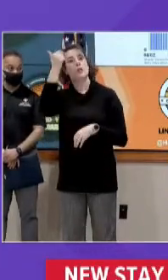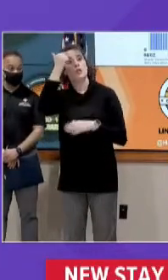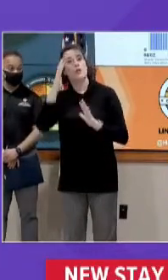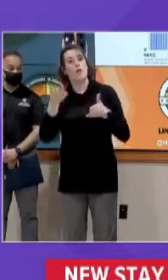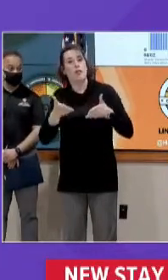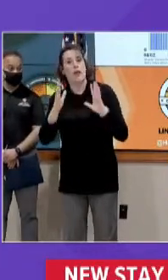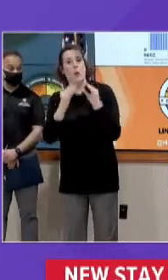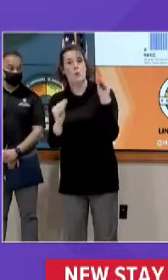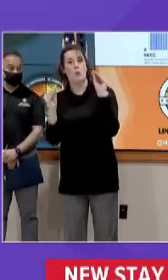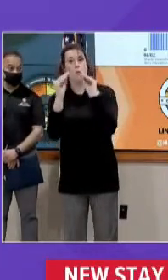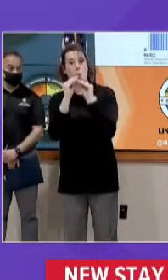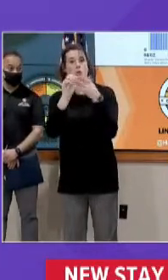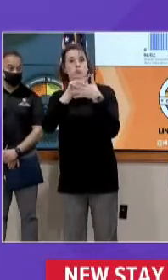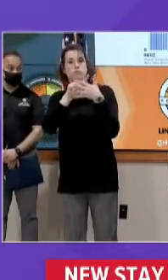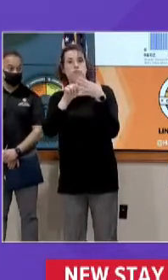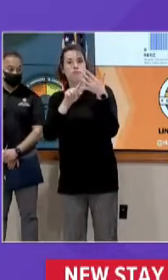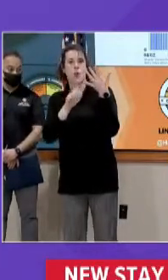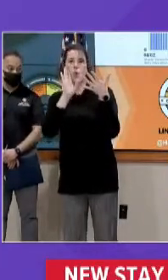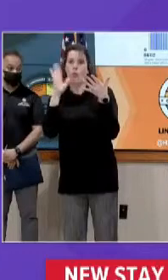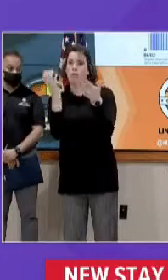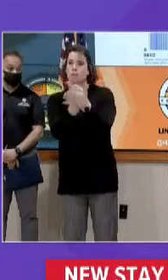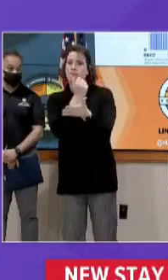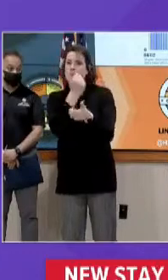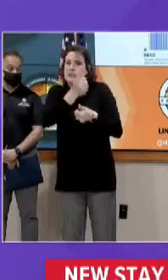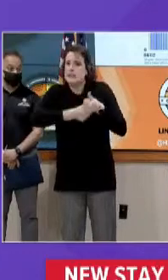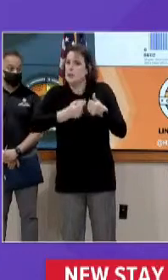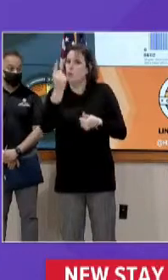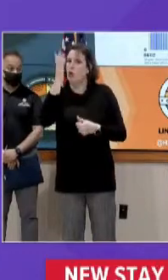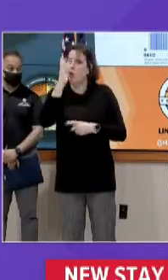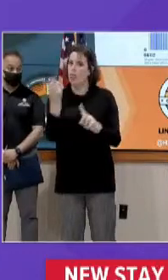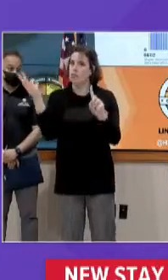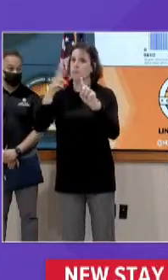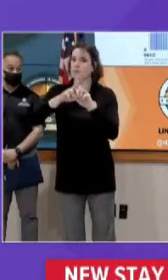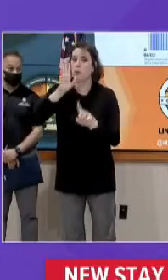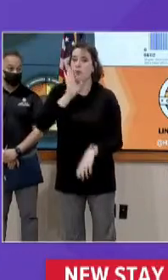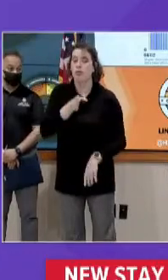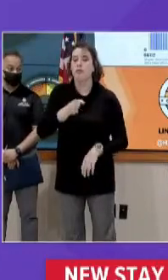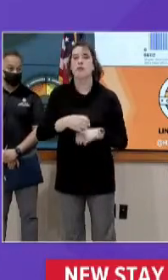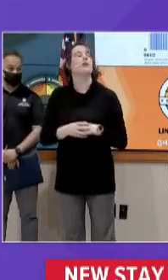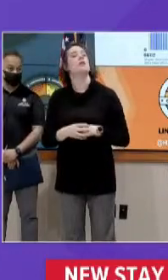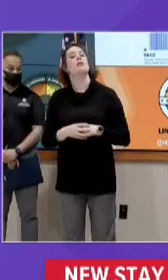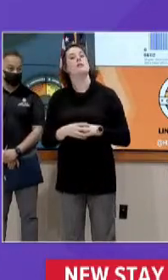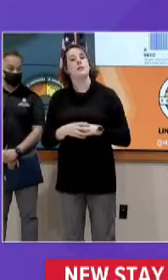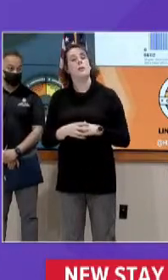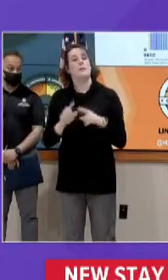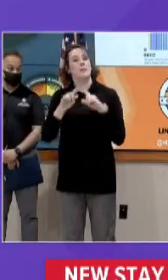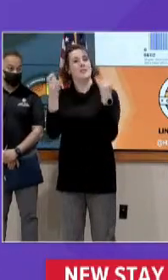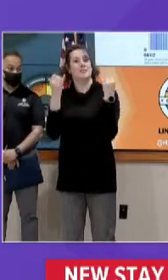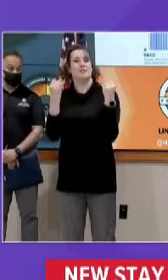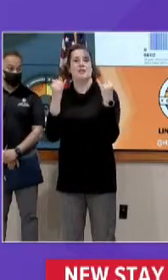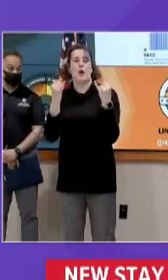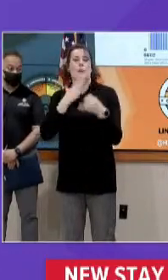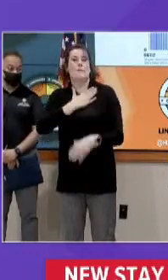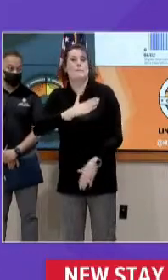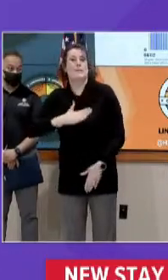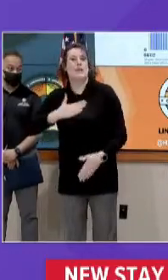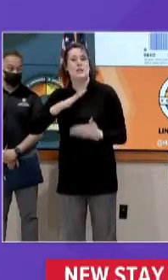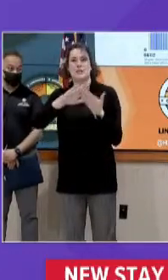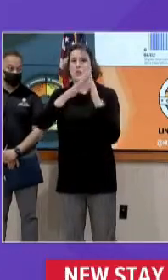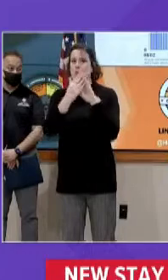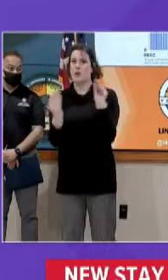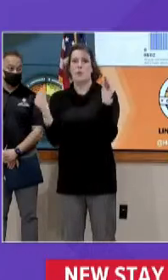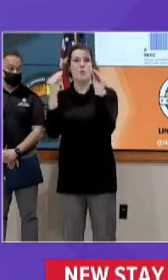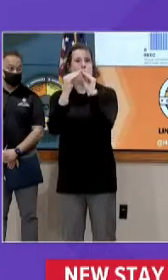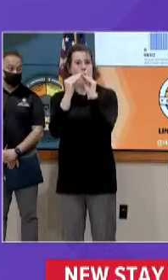better believe we will take advantage of every single one of them. But at this point, I'm asking the community to go well beyond